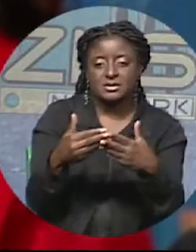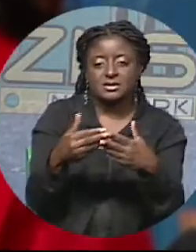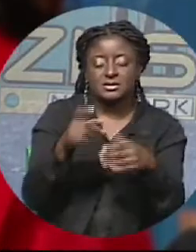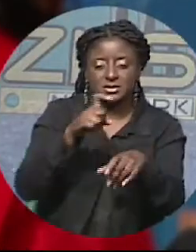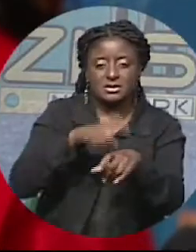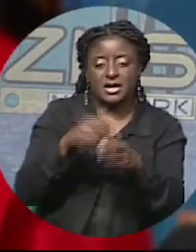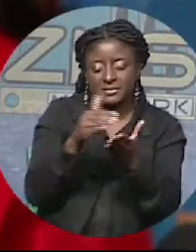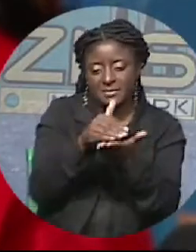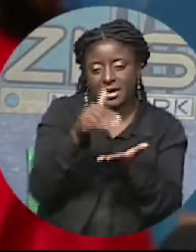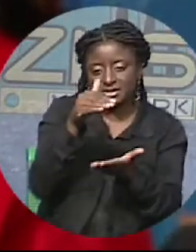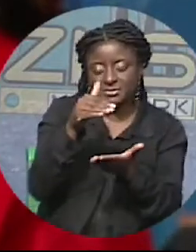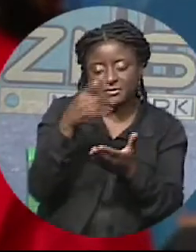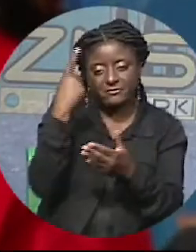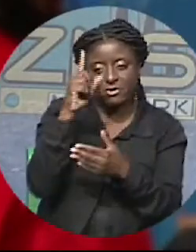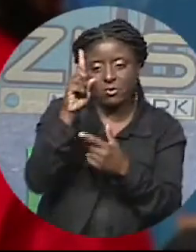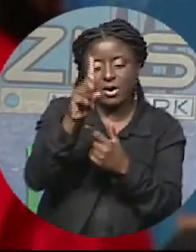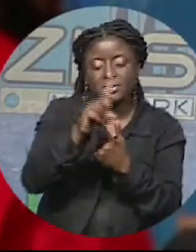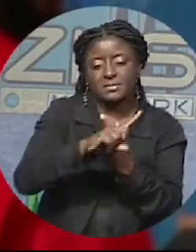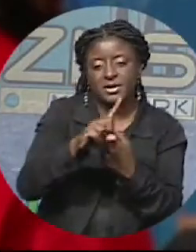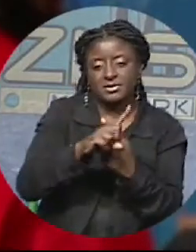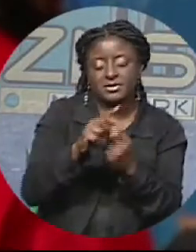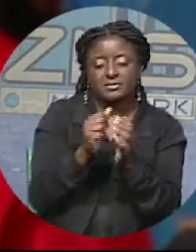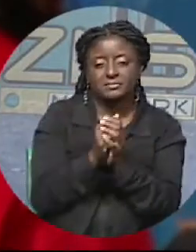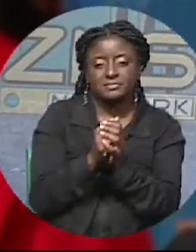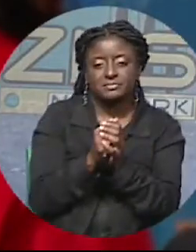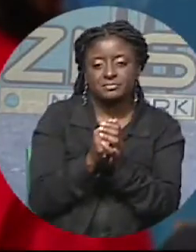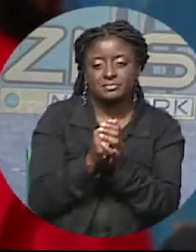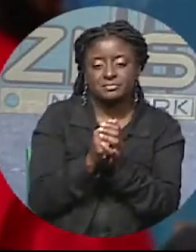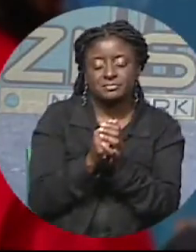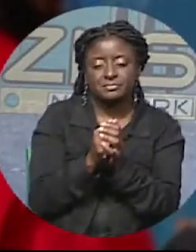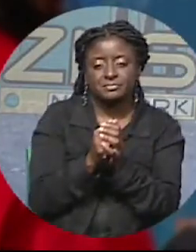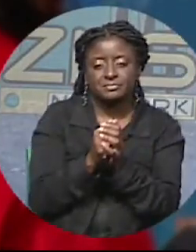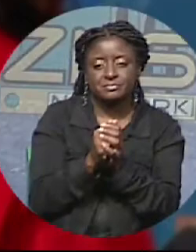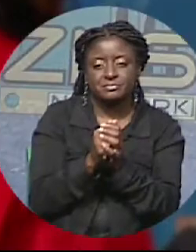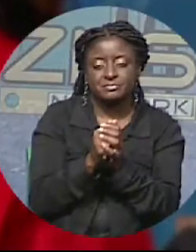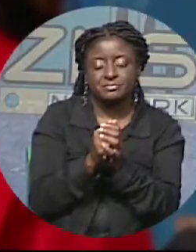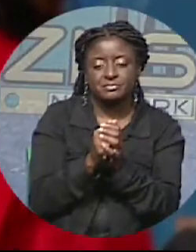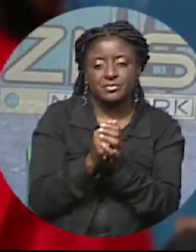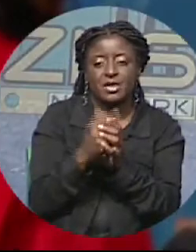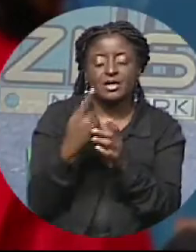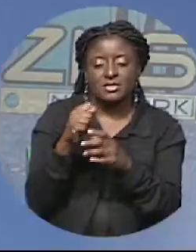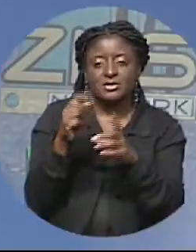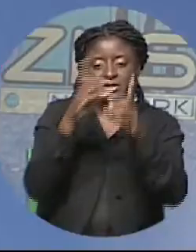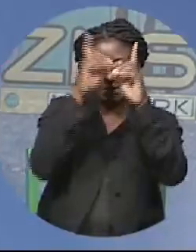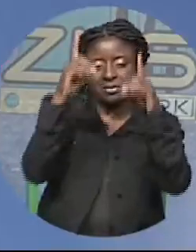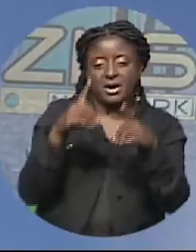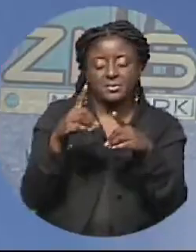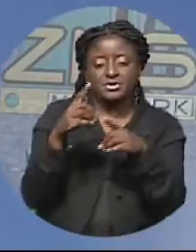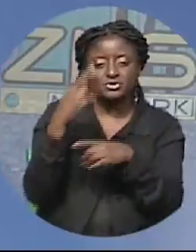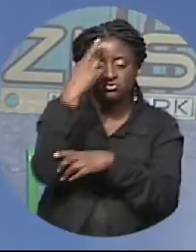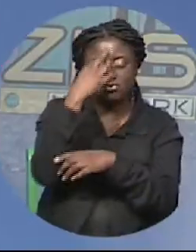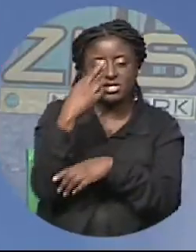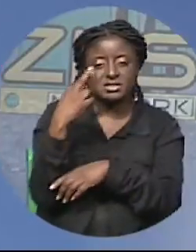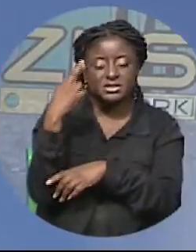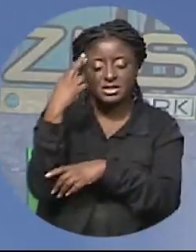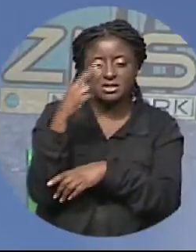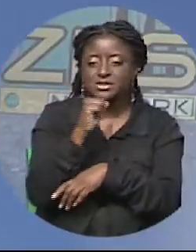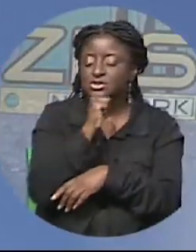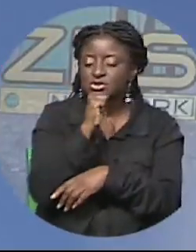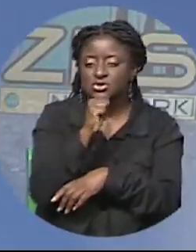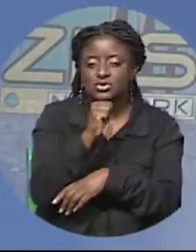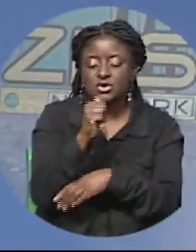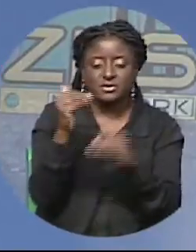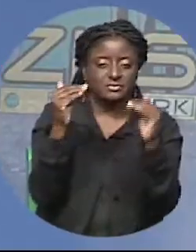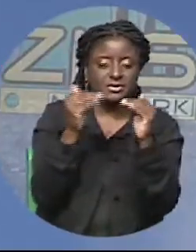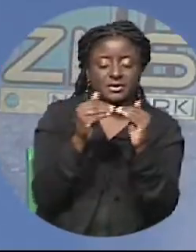month. She says the department's reasoning that paying monies employees earned was operating in good faith is flawed. Gray says, as